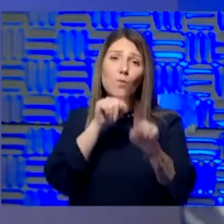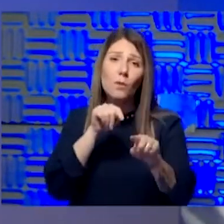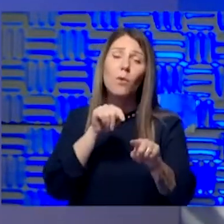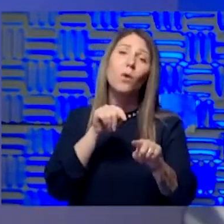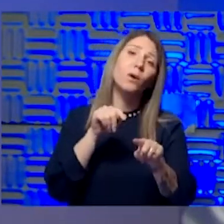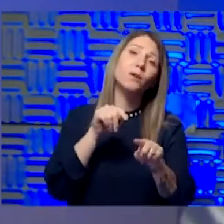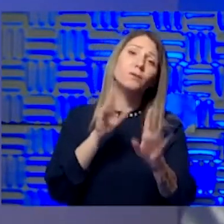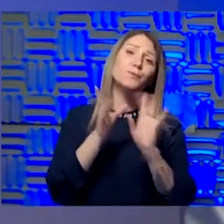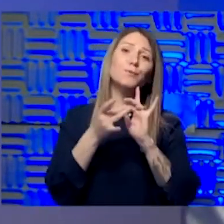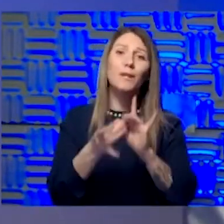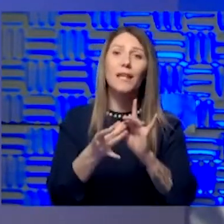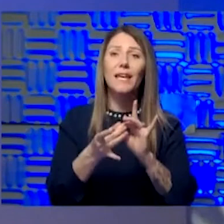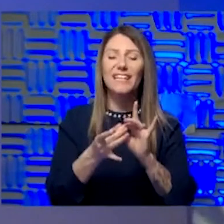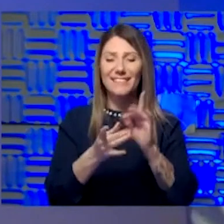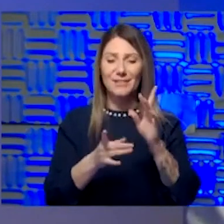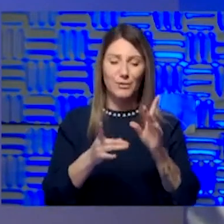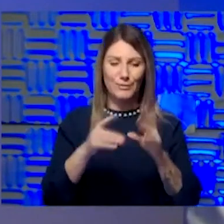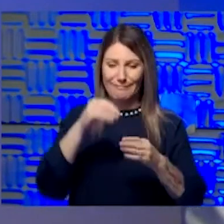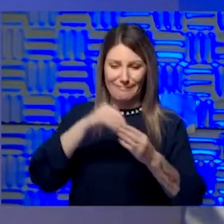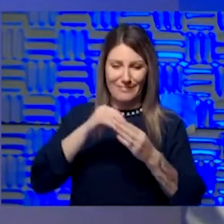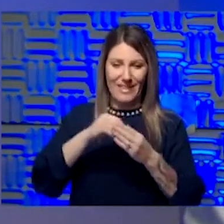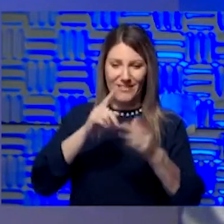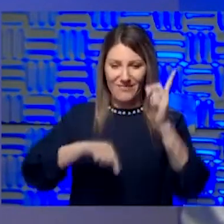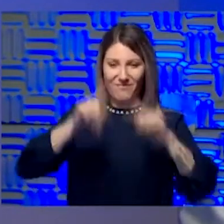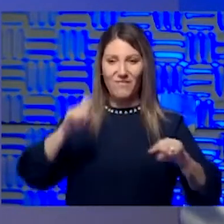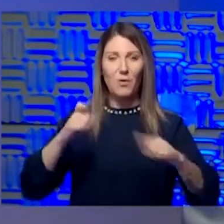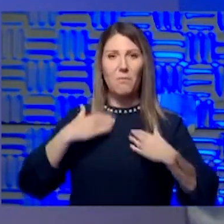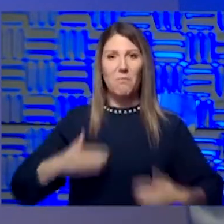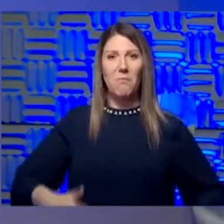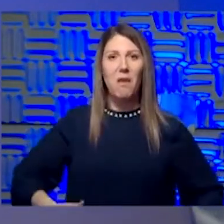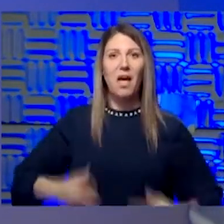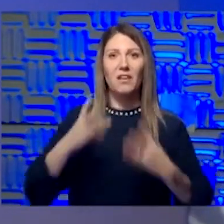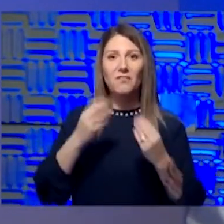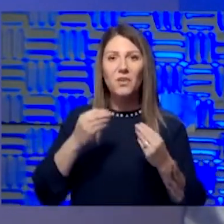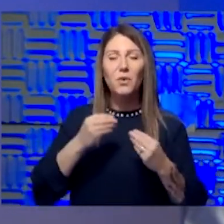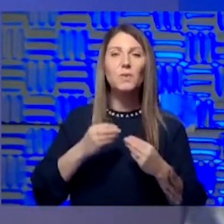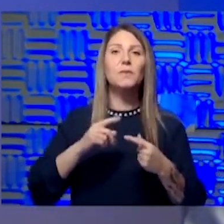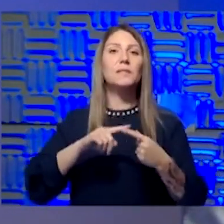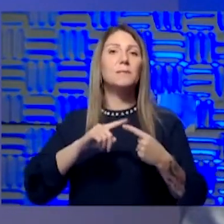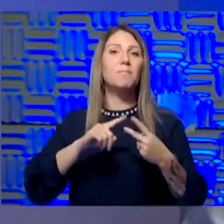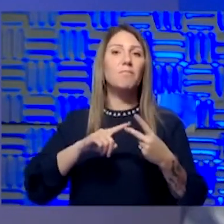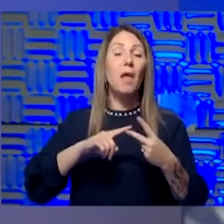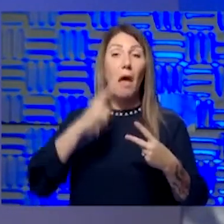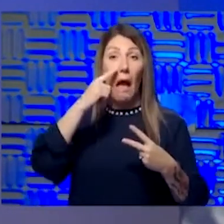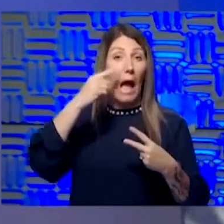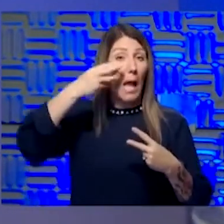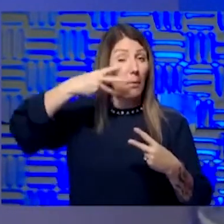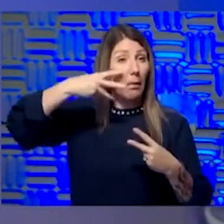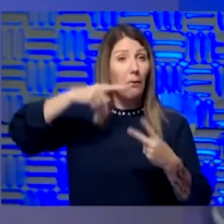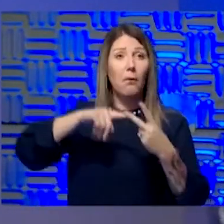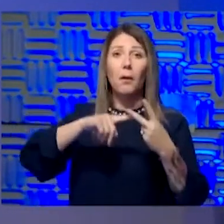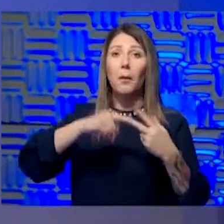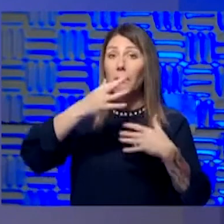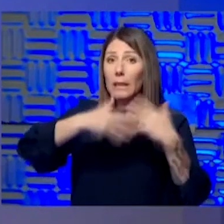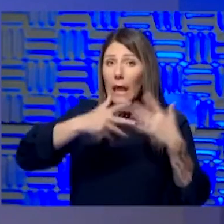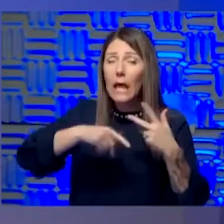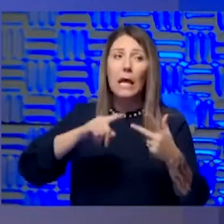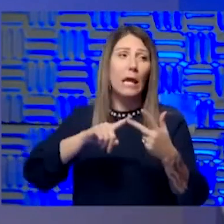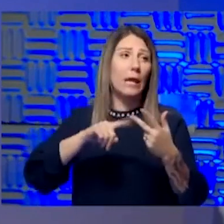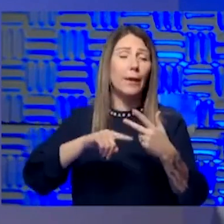about being detected in various body fluids. Blood, secretions from your eye, obviously respiratory